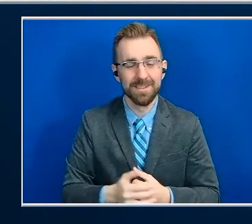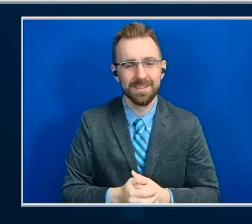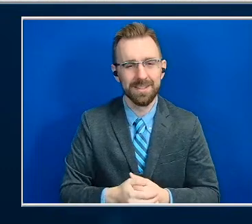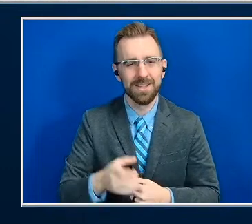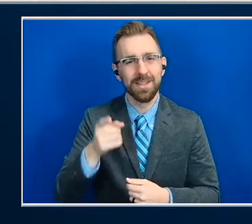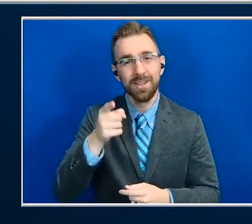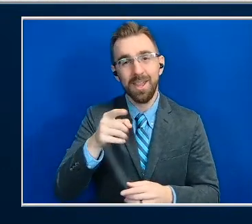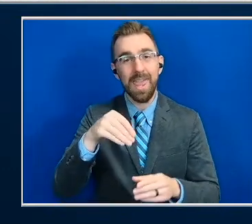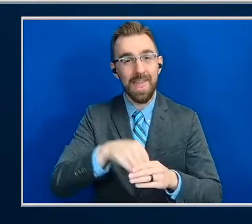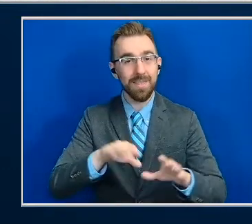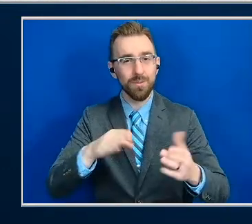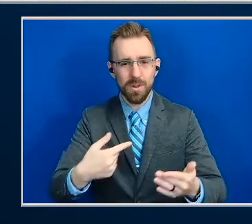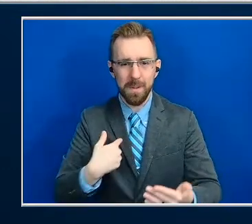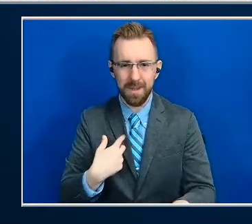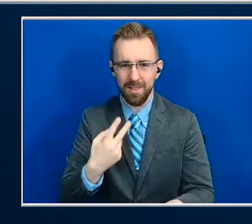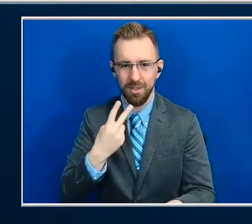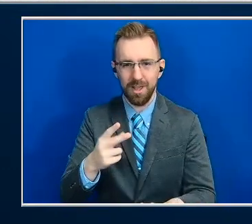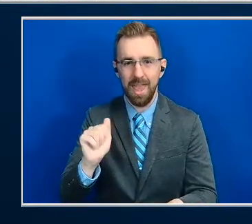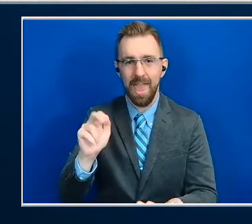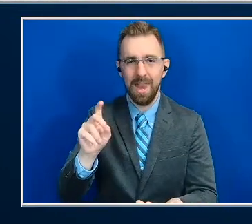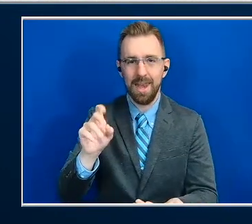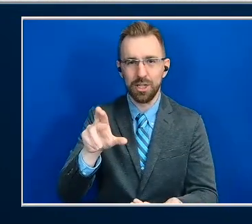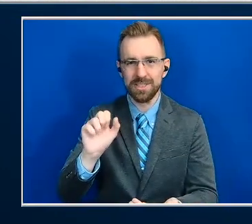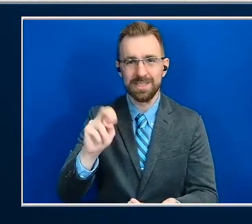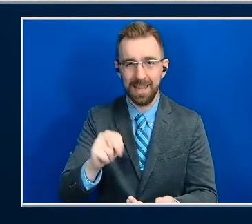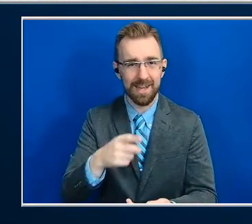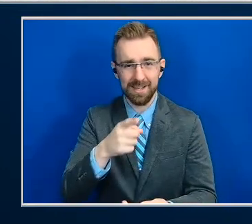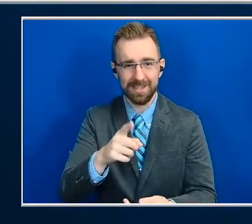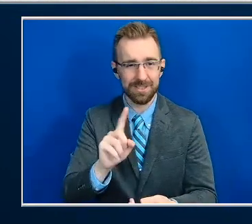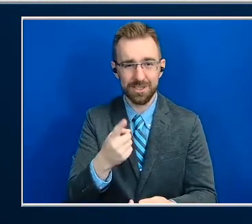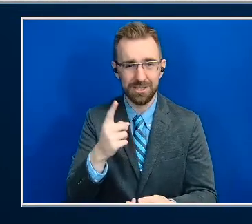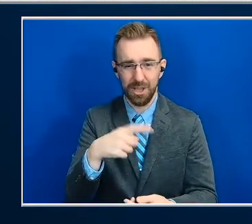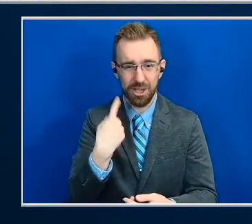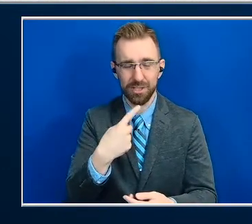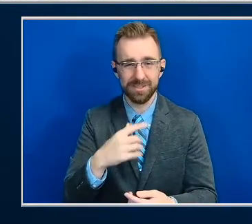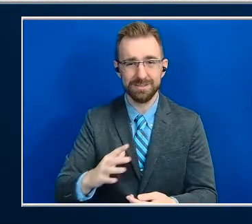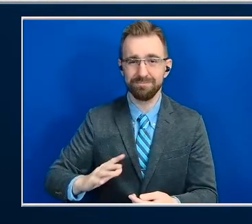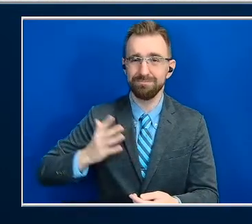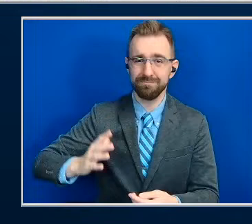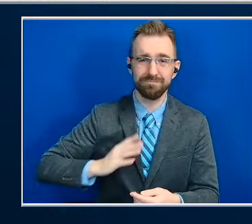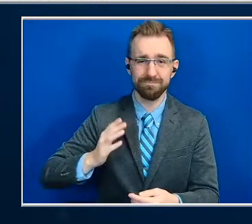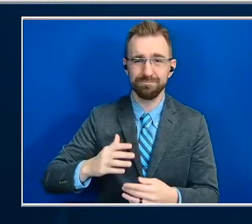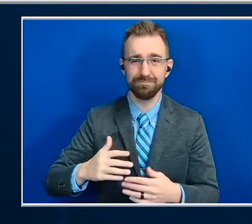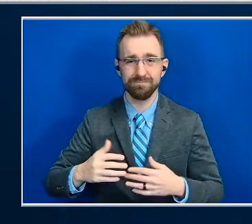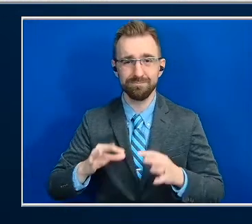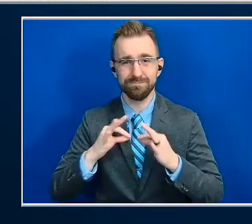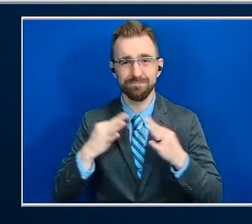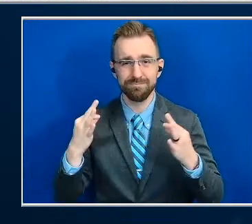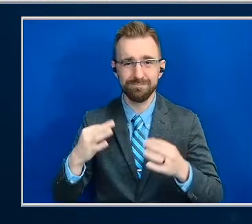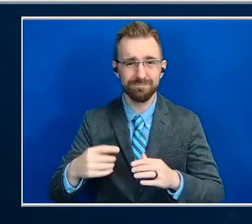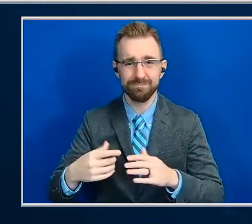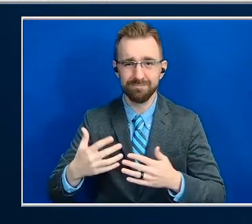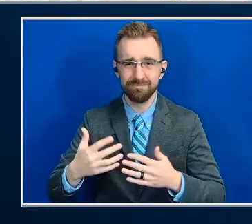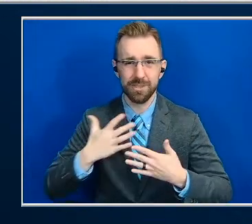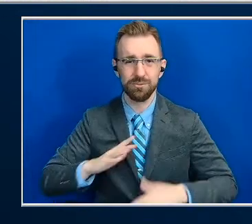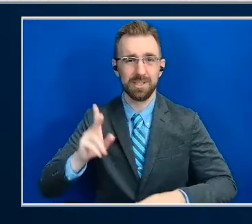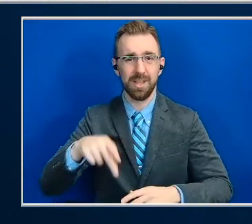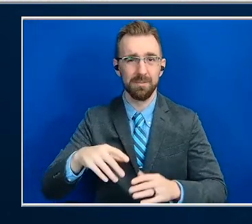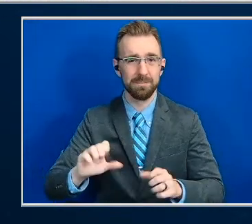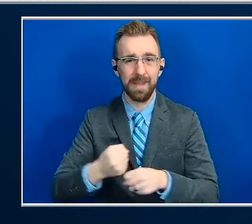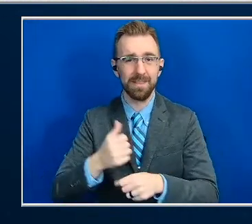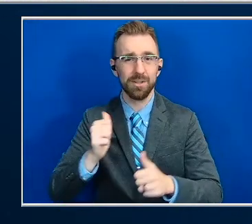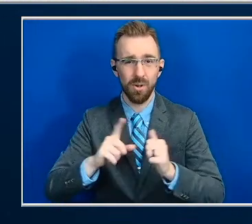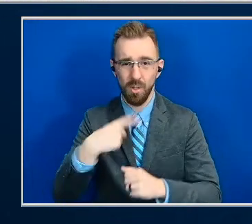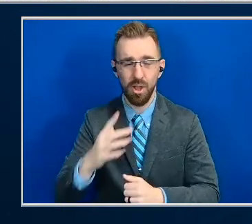mean, look at Anderson. Anderson, he just looks dapper, right? He certainly classes up the show for sure. Yeah, he does. He's much cuter than you are.